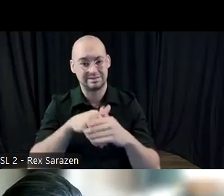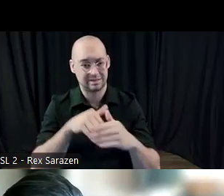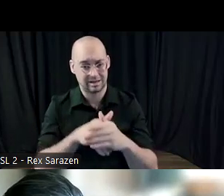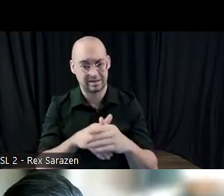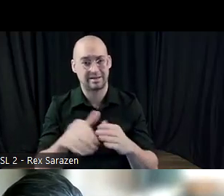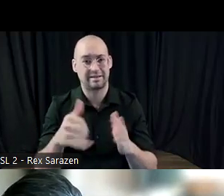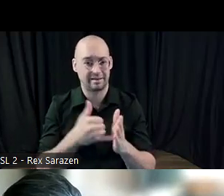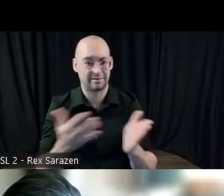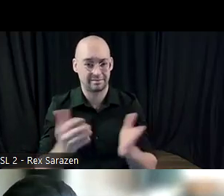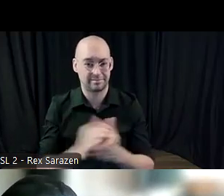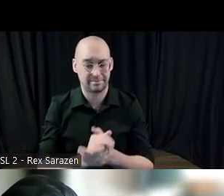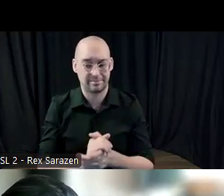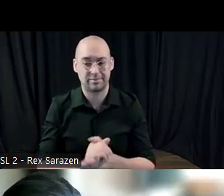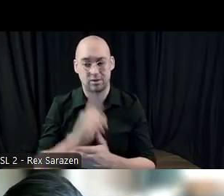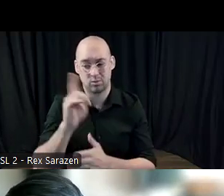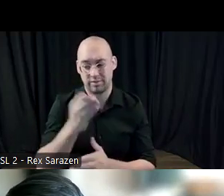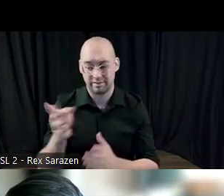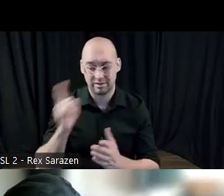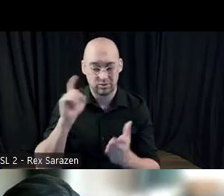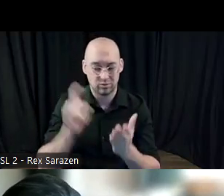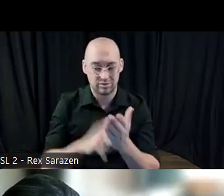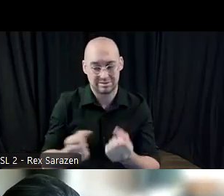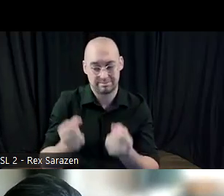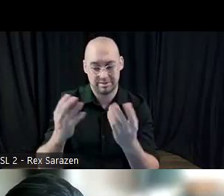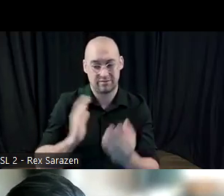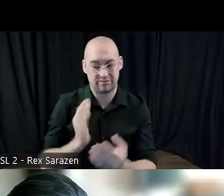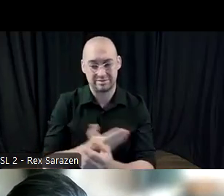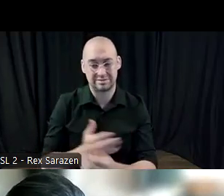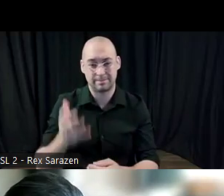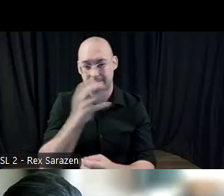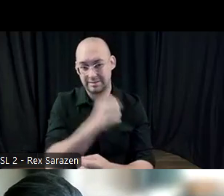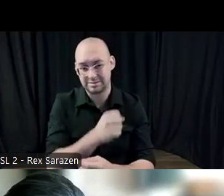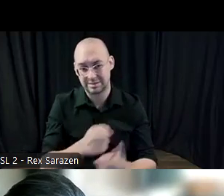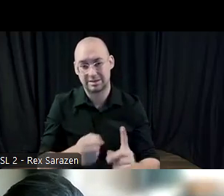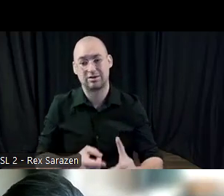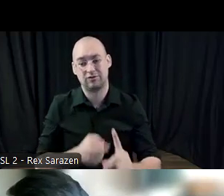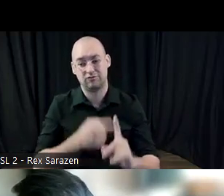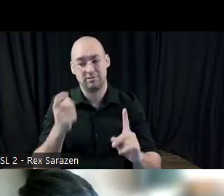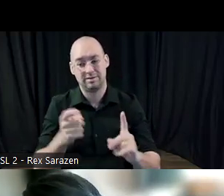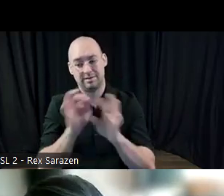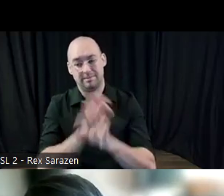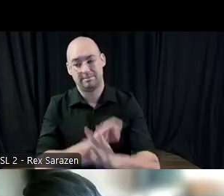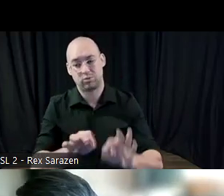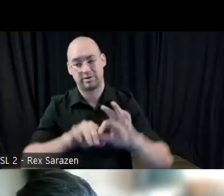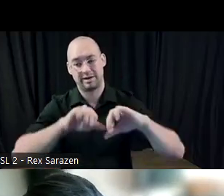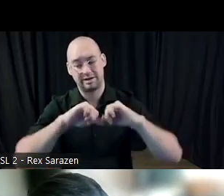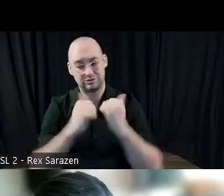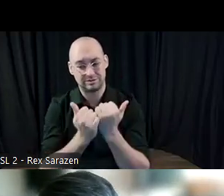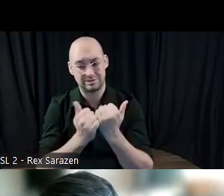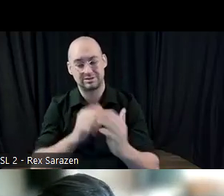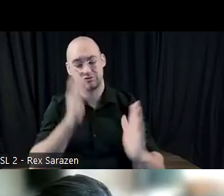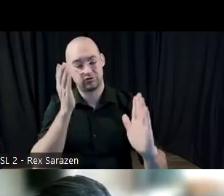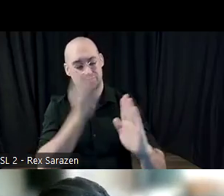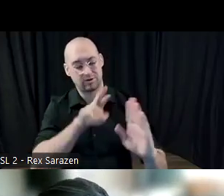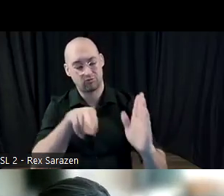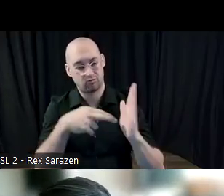that we noticed, several of us, missing from the key agencies who will have a direct role in